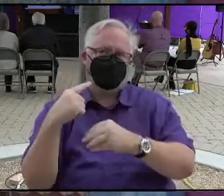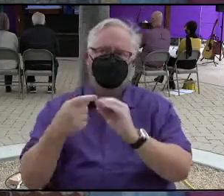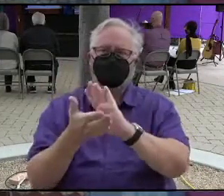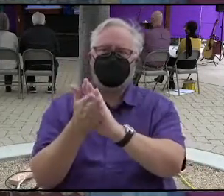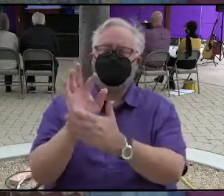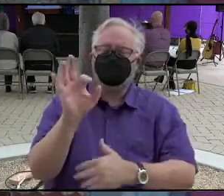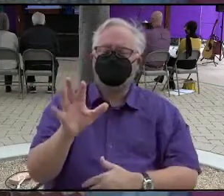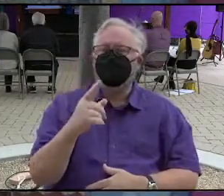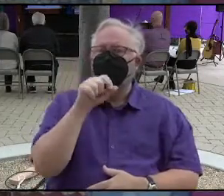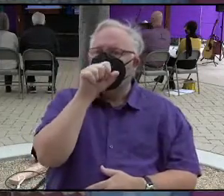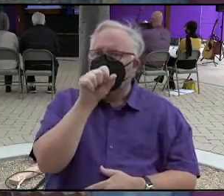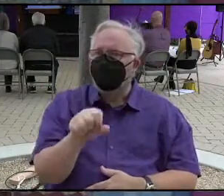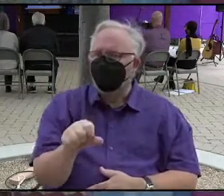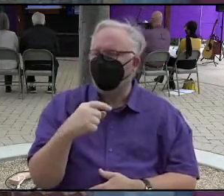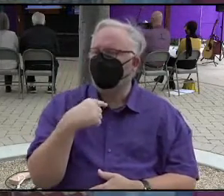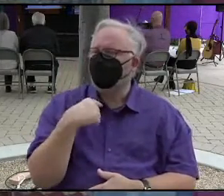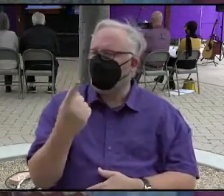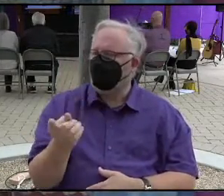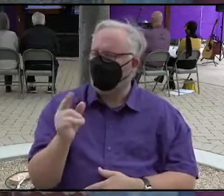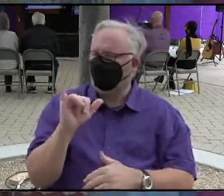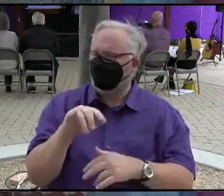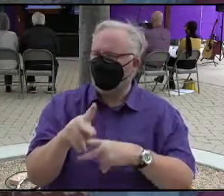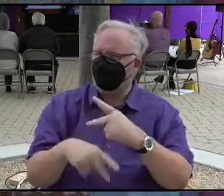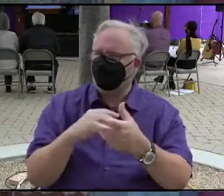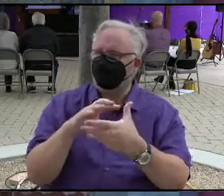stories, but I will not tell you mine.